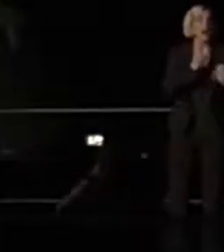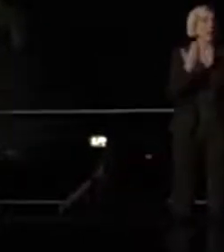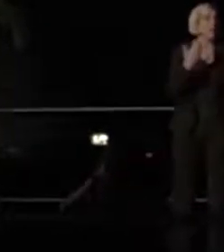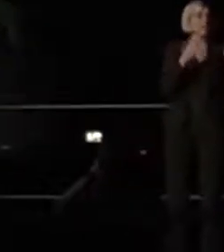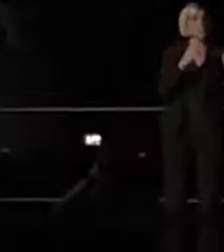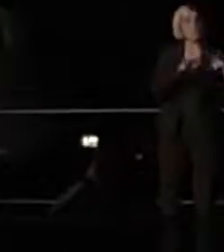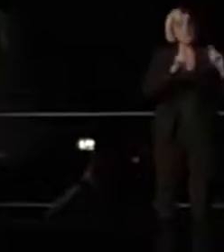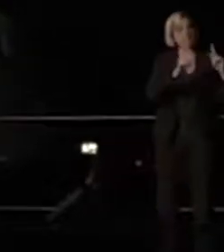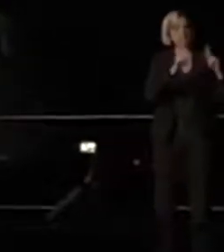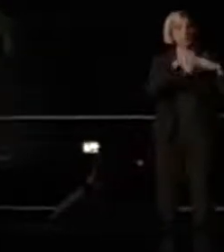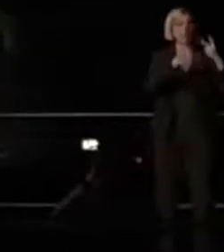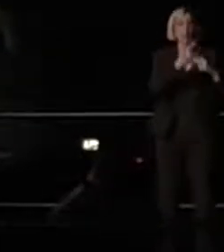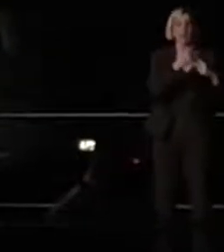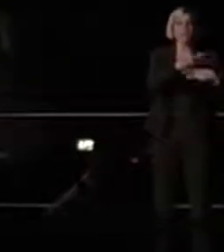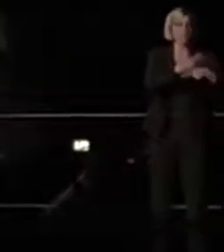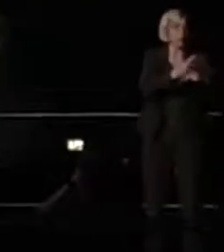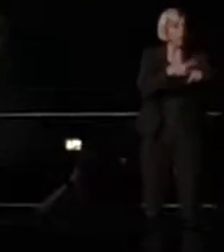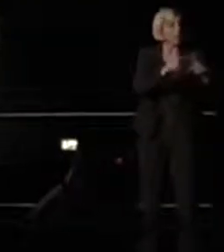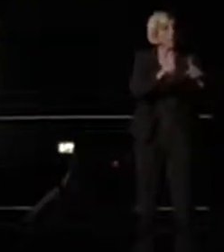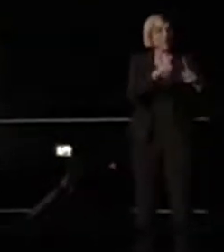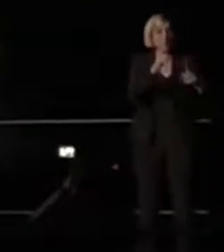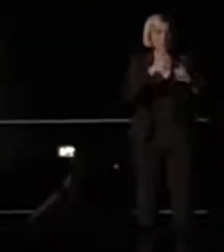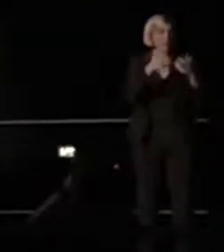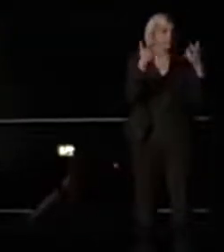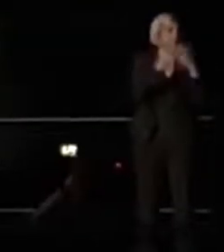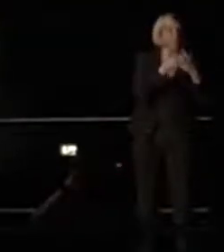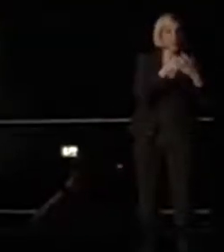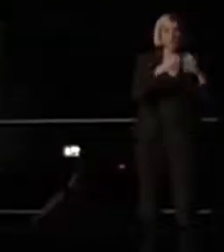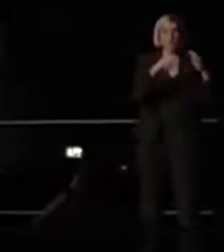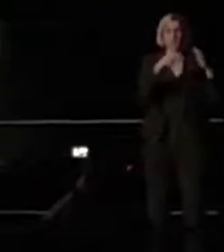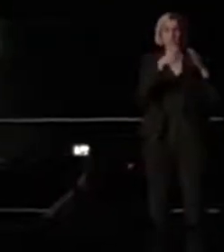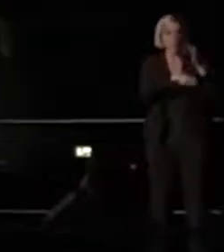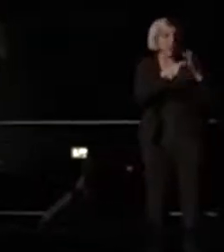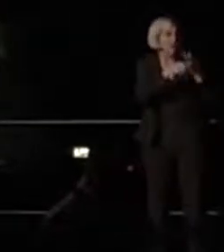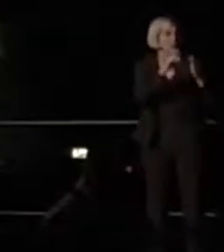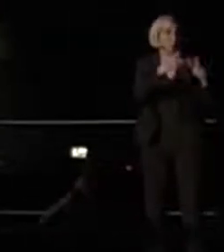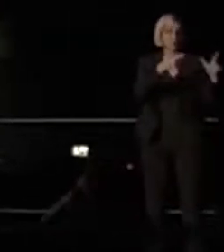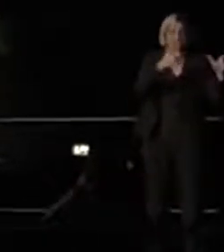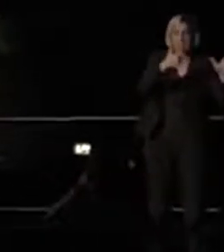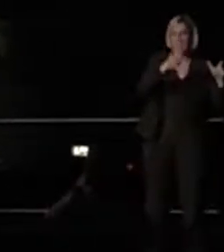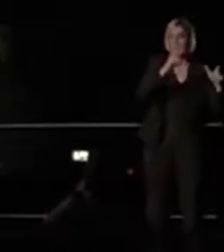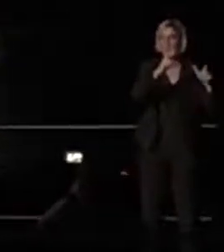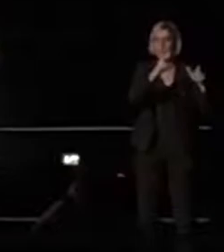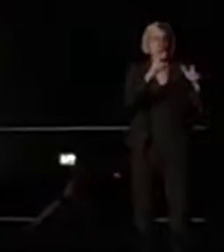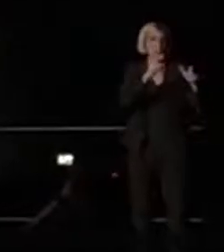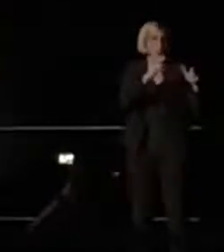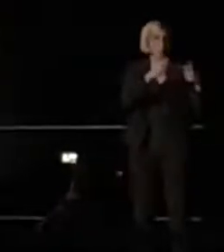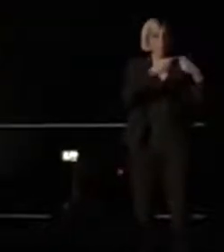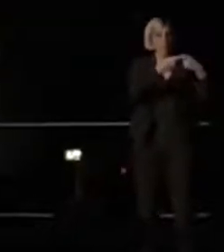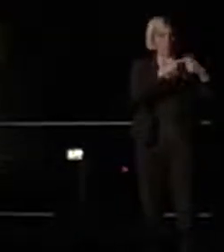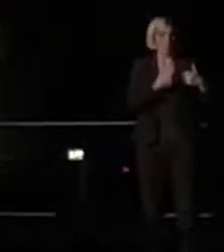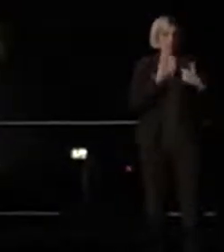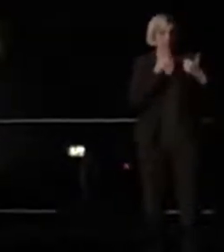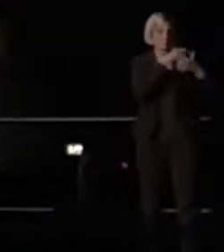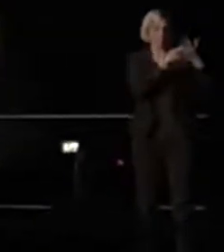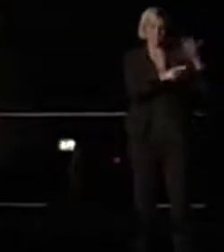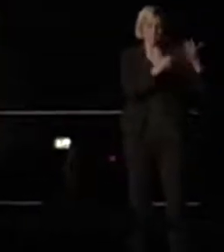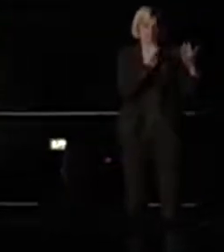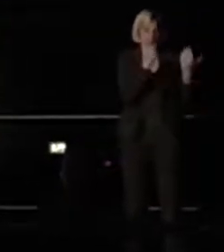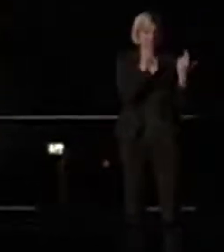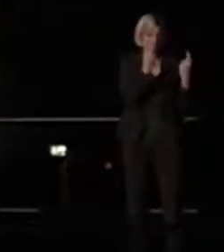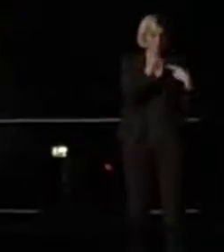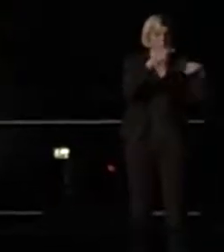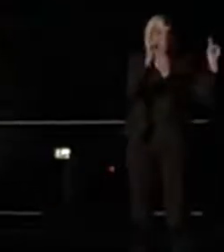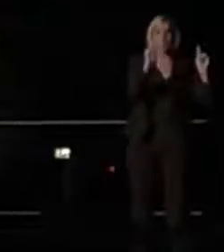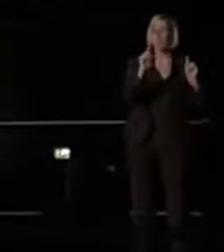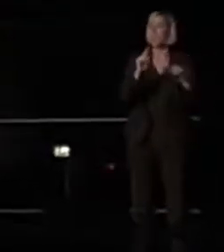to meet certain price, speed, and battery life numbers that didn't make. The way I look at